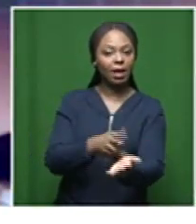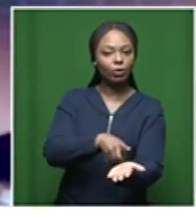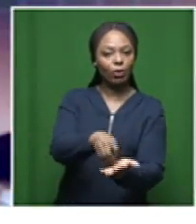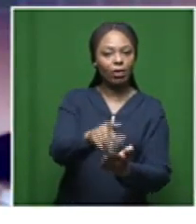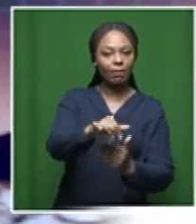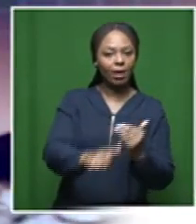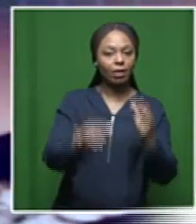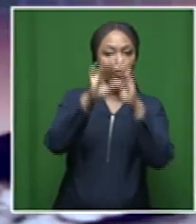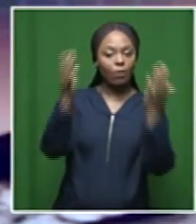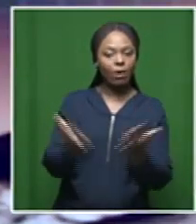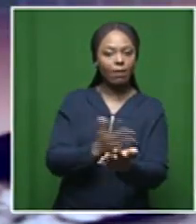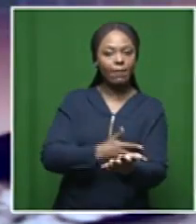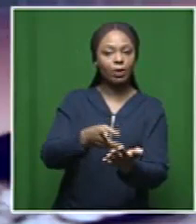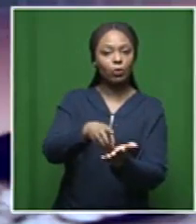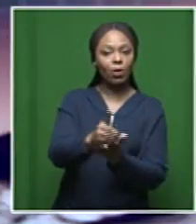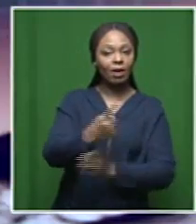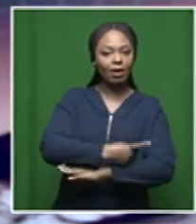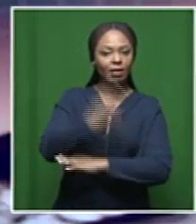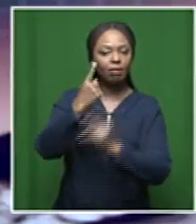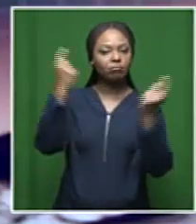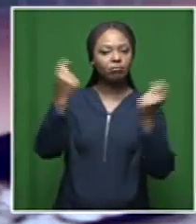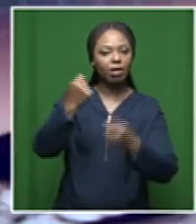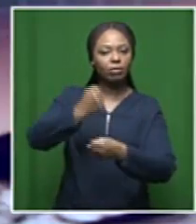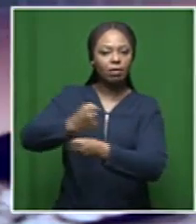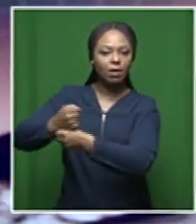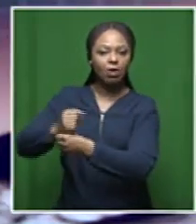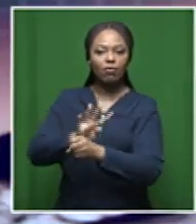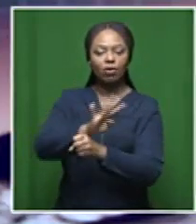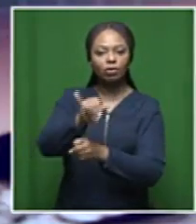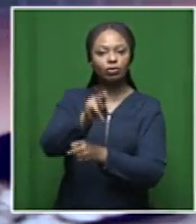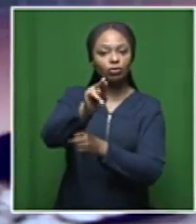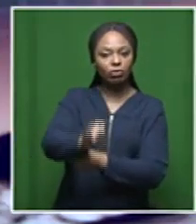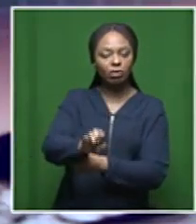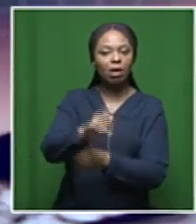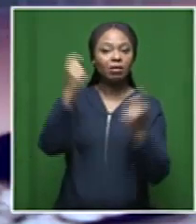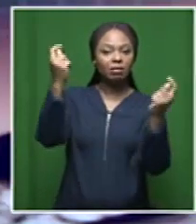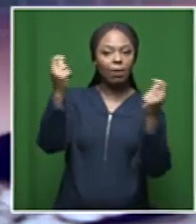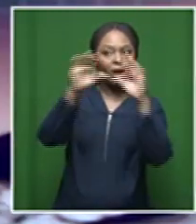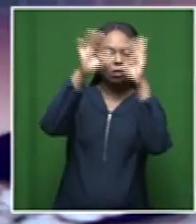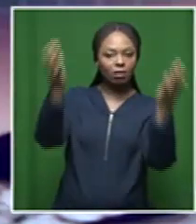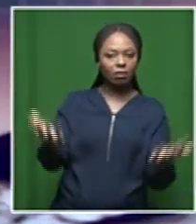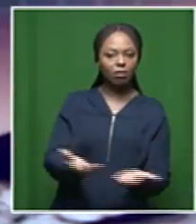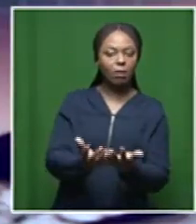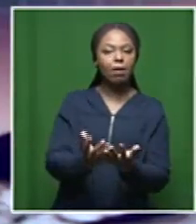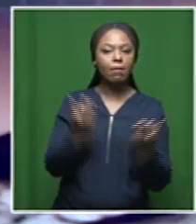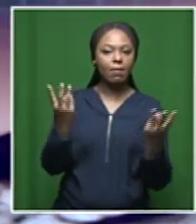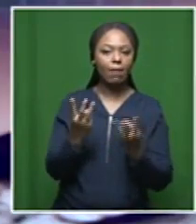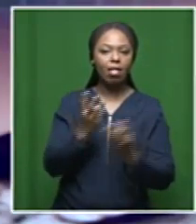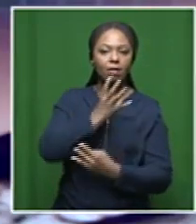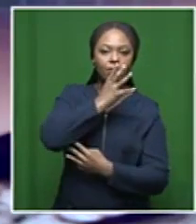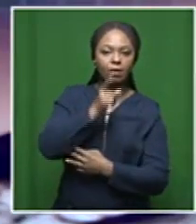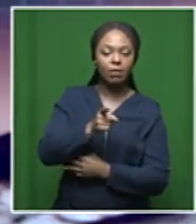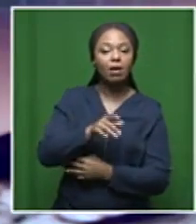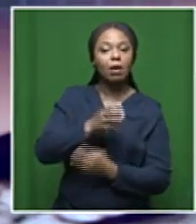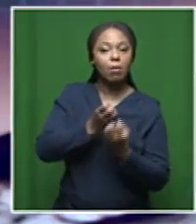and World Blood Donor Day is commemorated annually on the 14th of June in a global celebration of millions of people throughout the